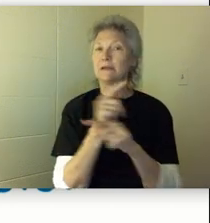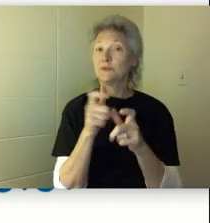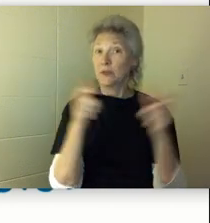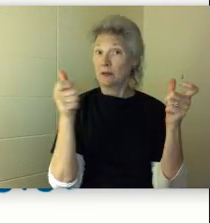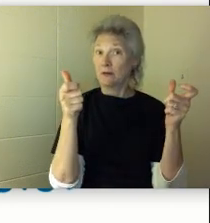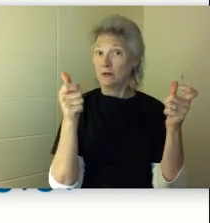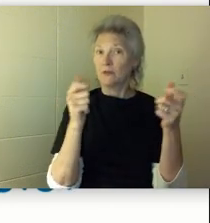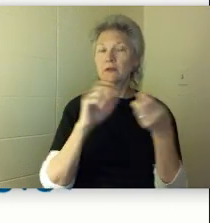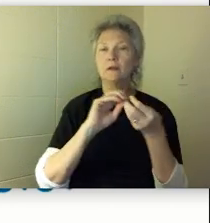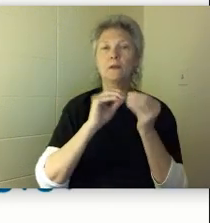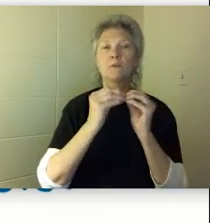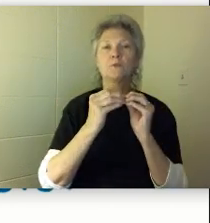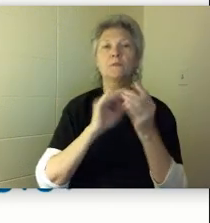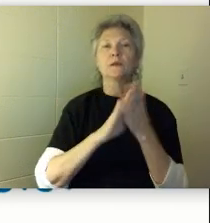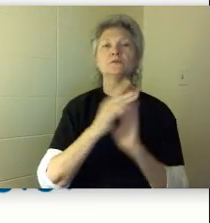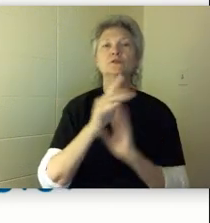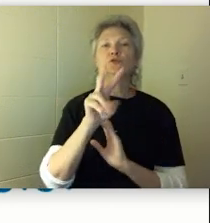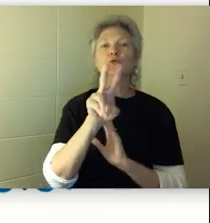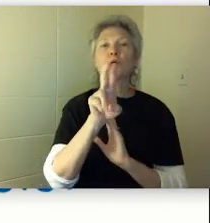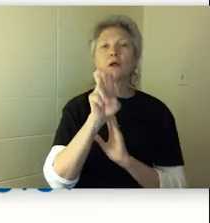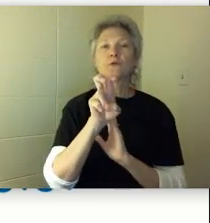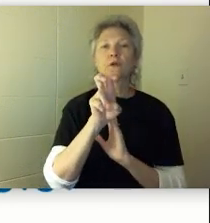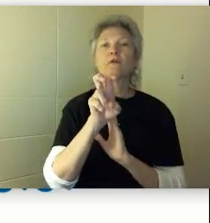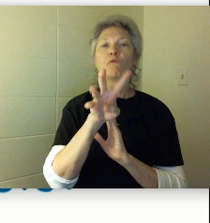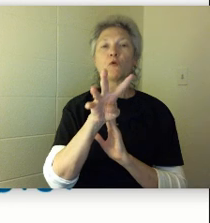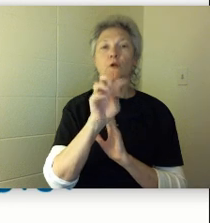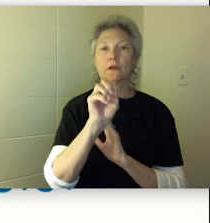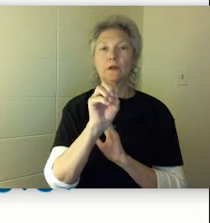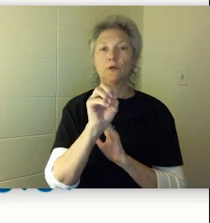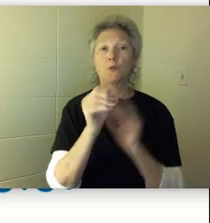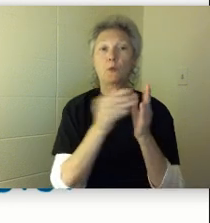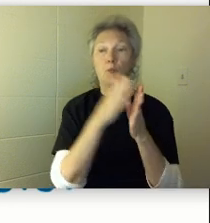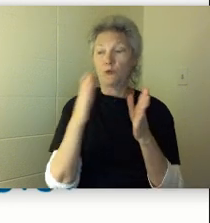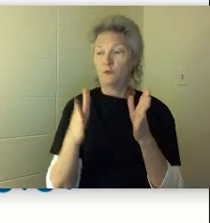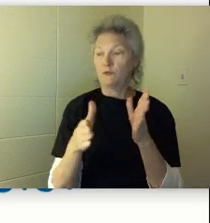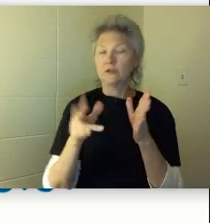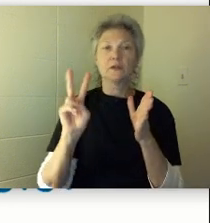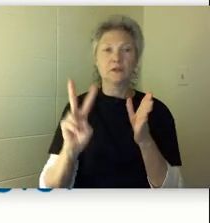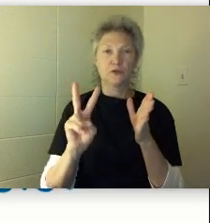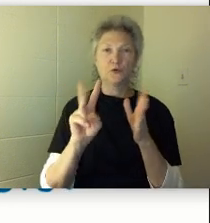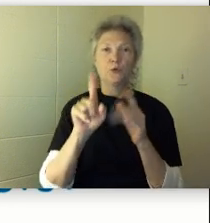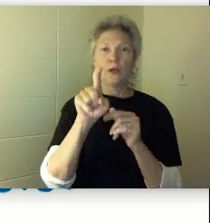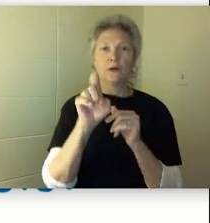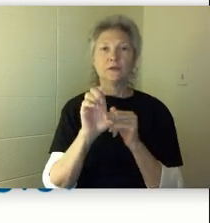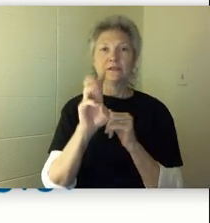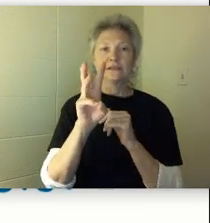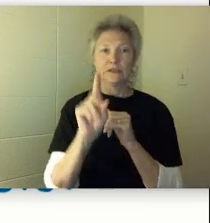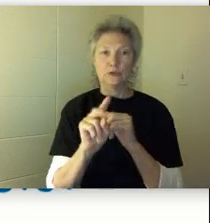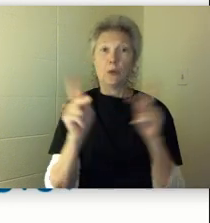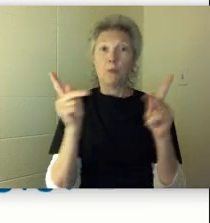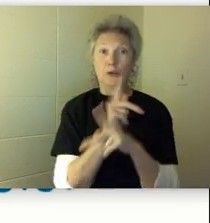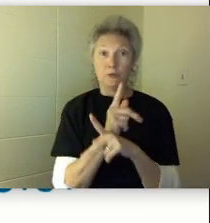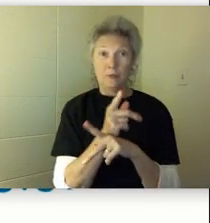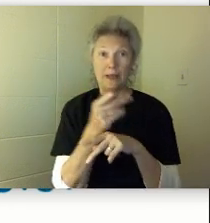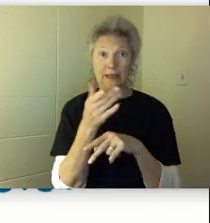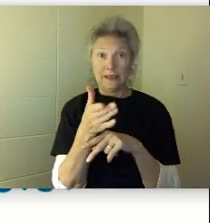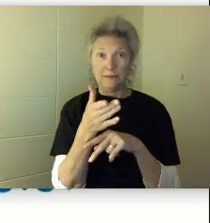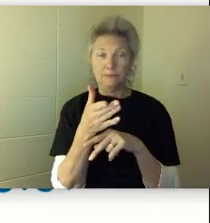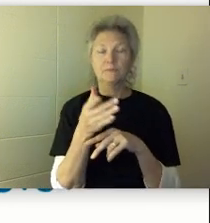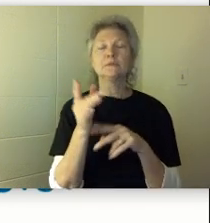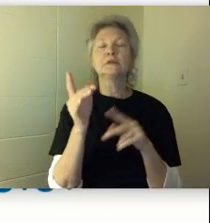becomes 240. We'll move on to the 2 in 162 and multiply it